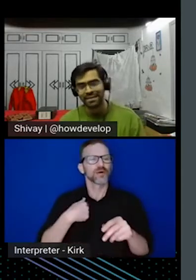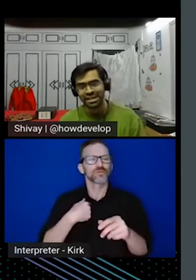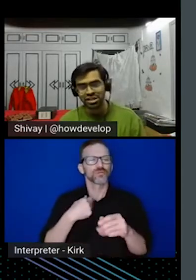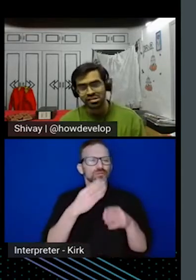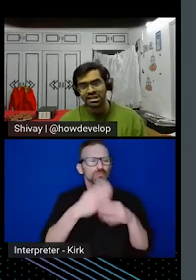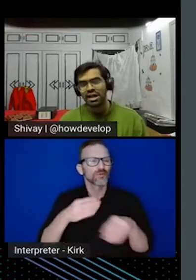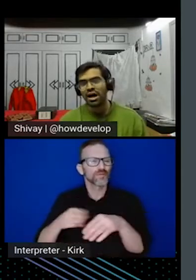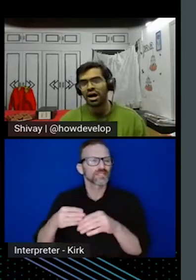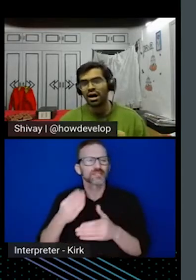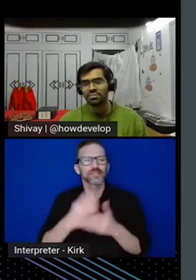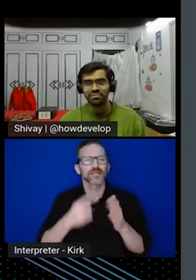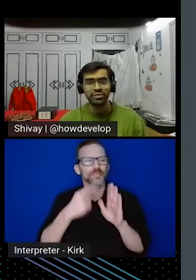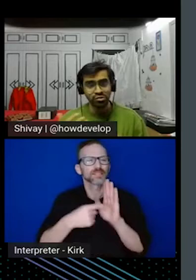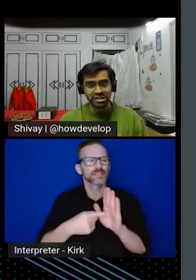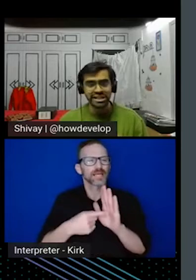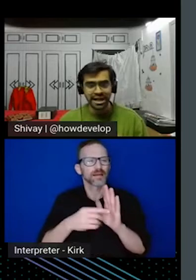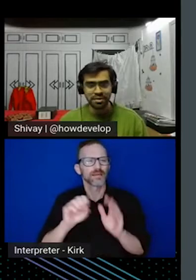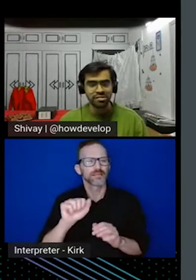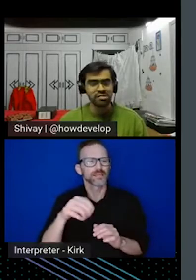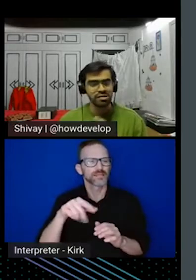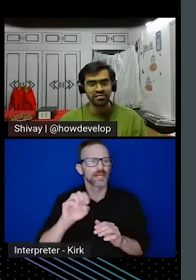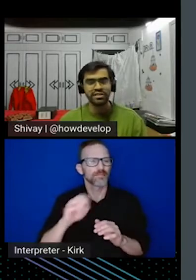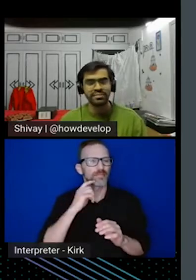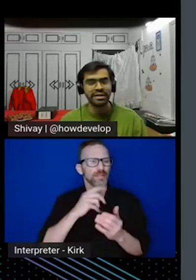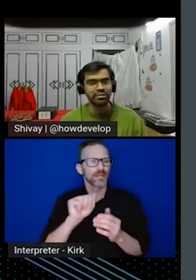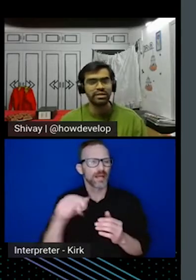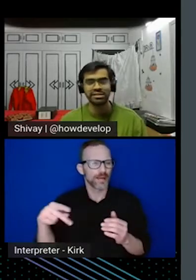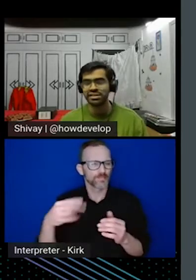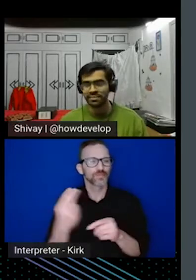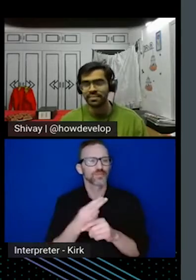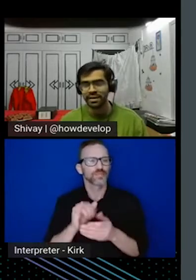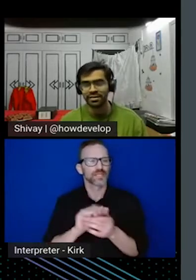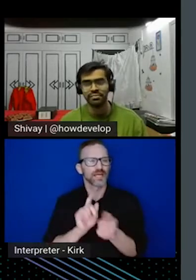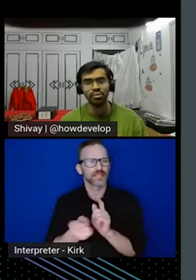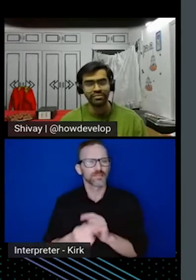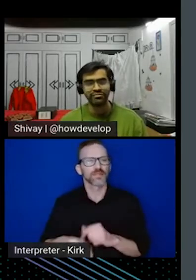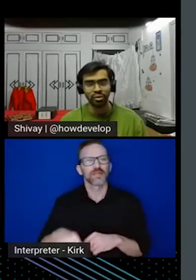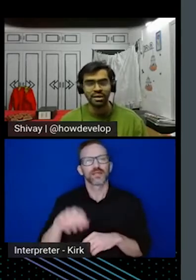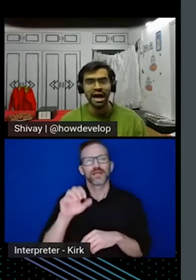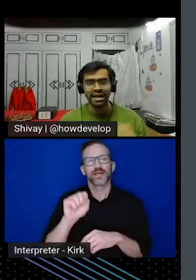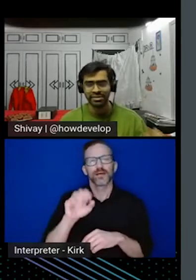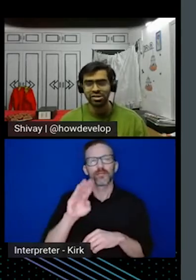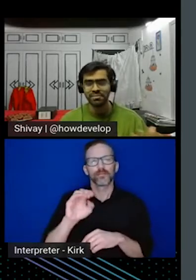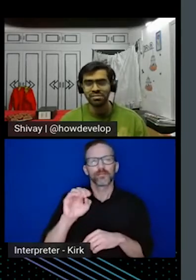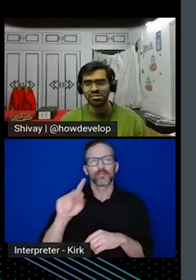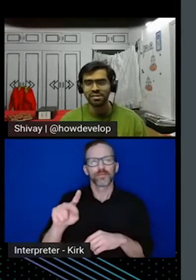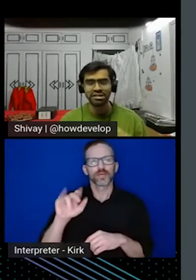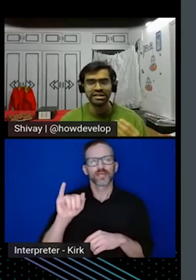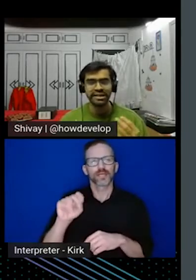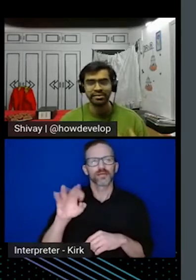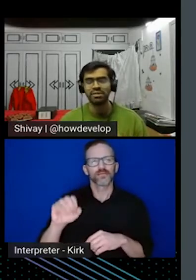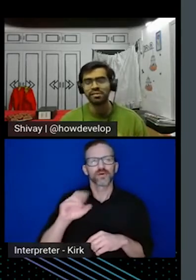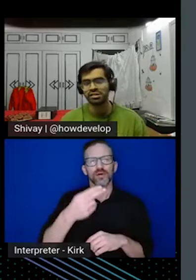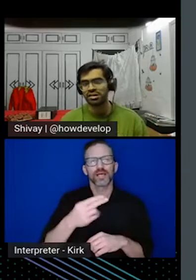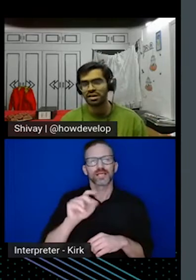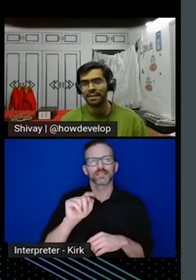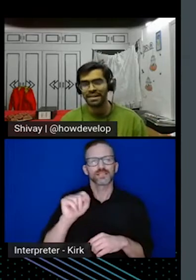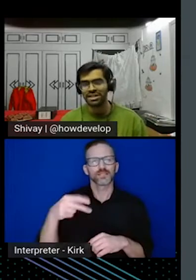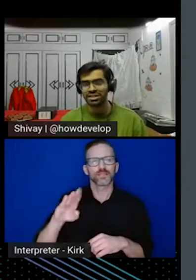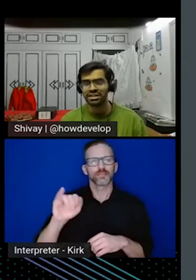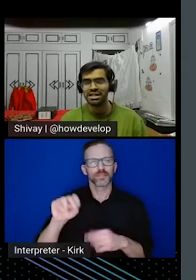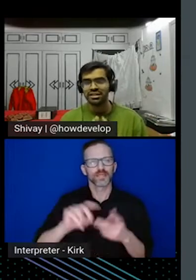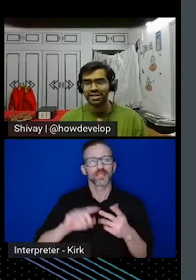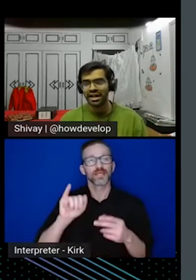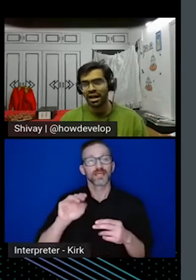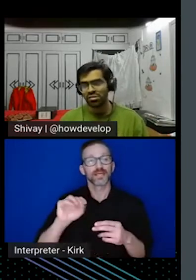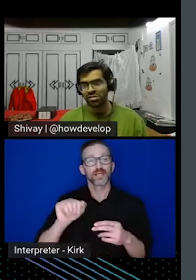sample applications using the adapter. So some of them include HTTP bin, book info, and image hub. So basically, image hub is a